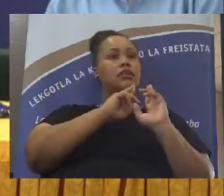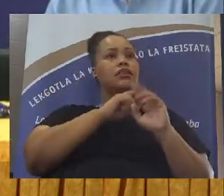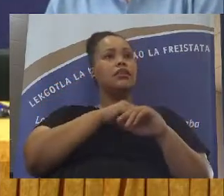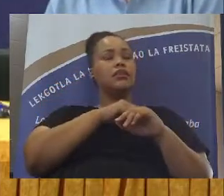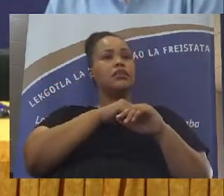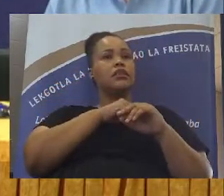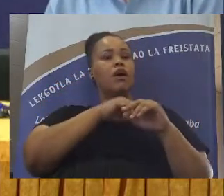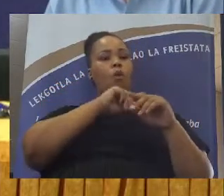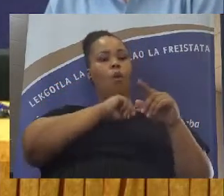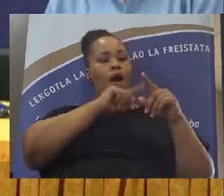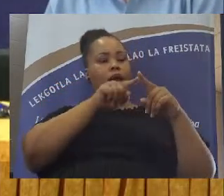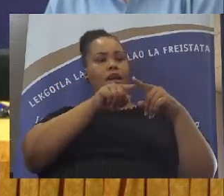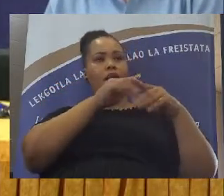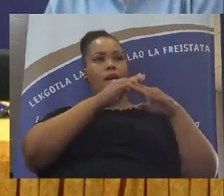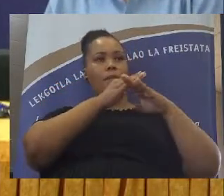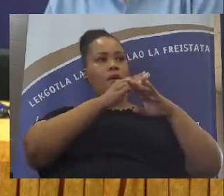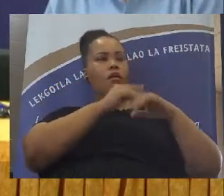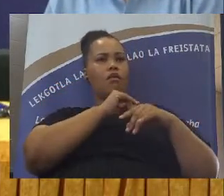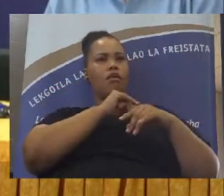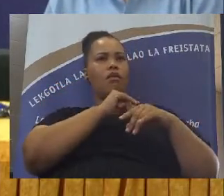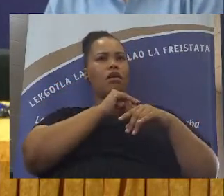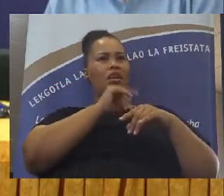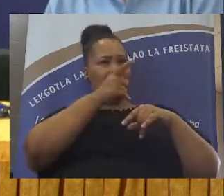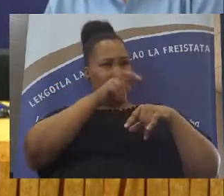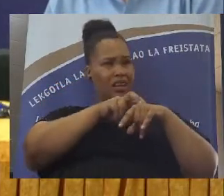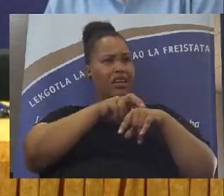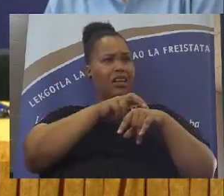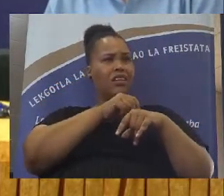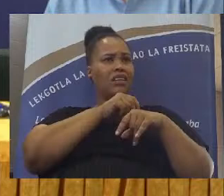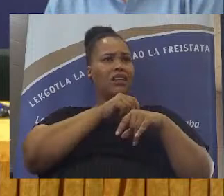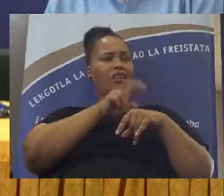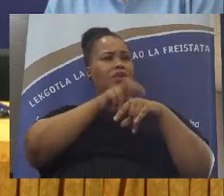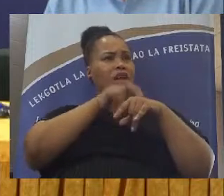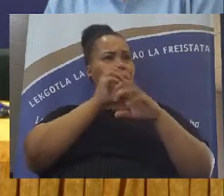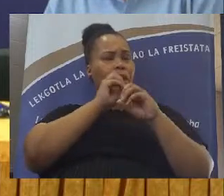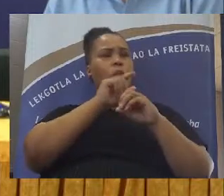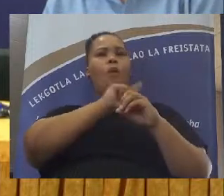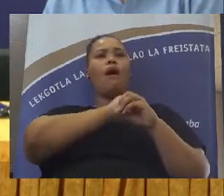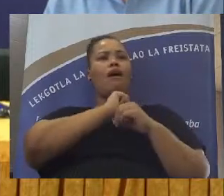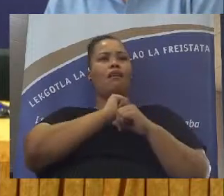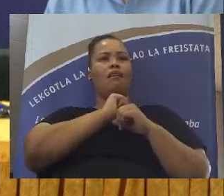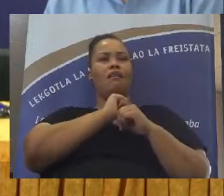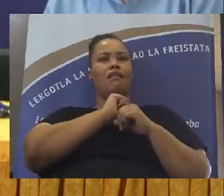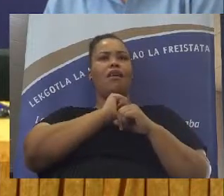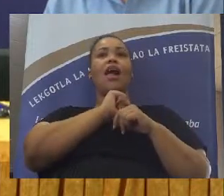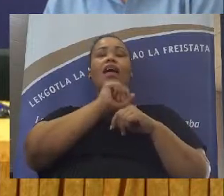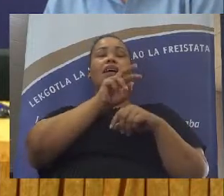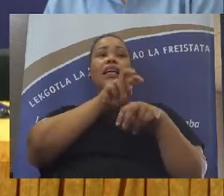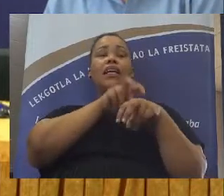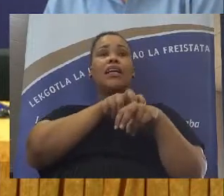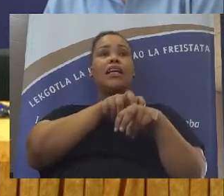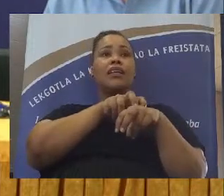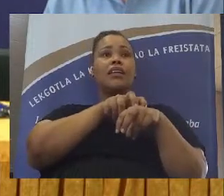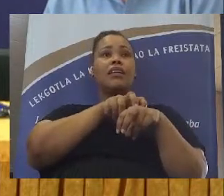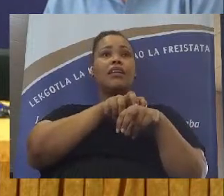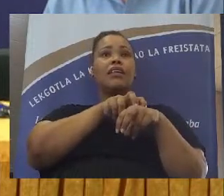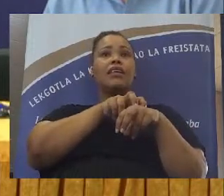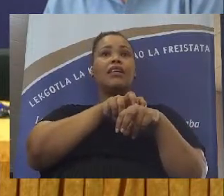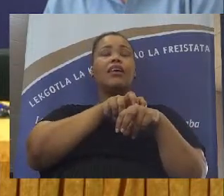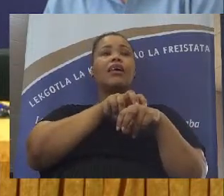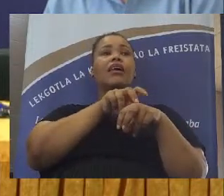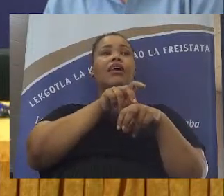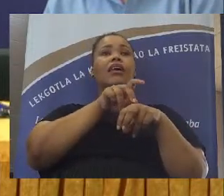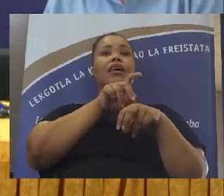Why is it a red tape? Is it necessary in the first place? If it's not necessary, why? If it's necessary, then make